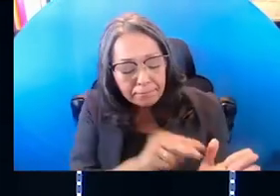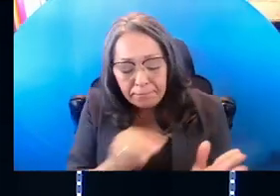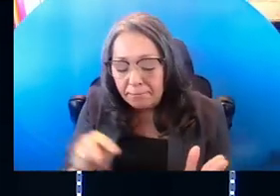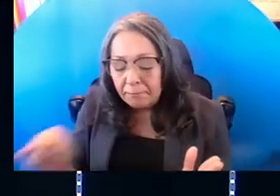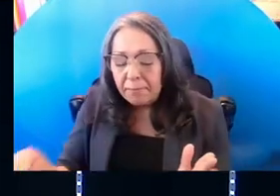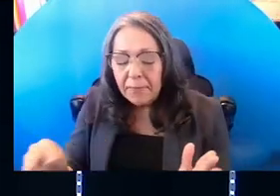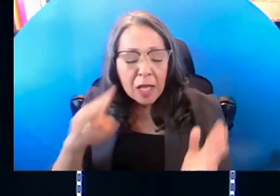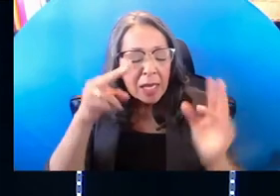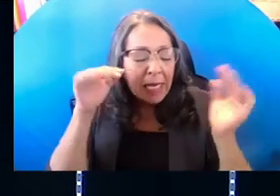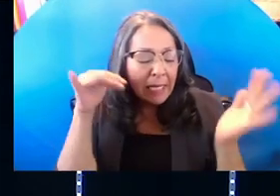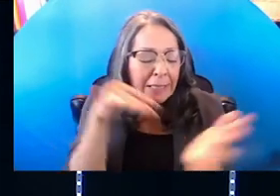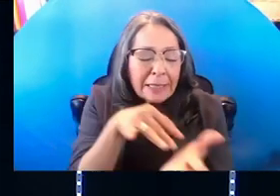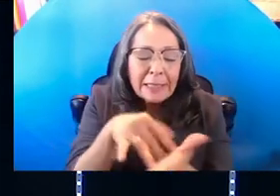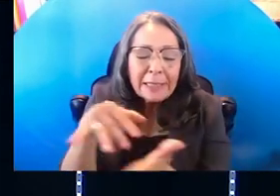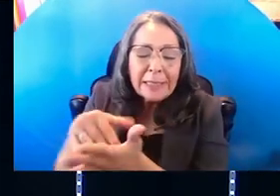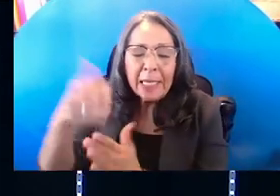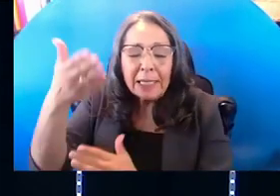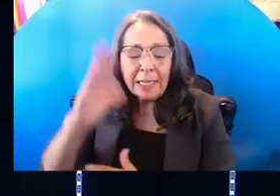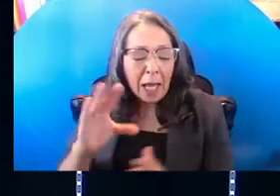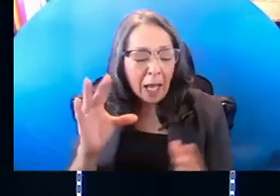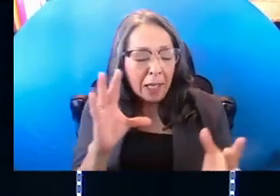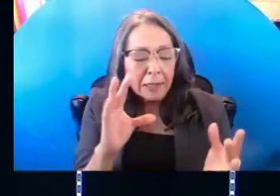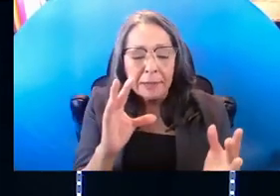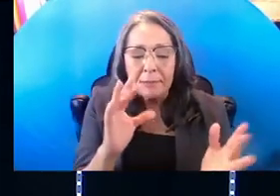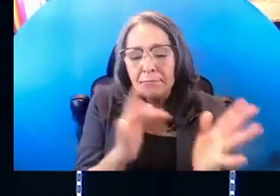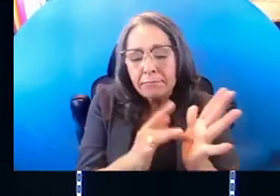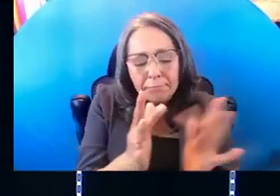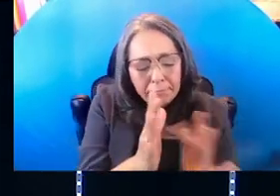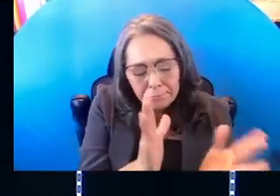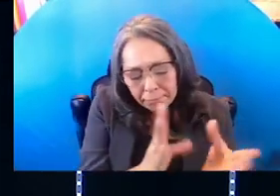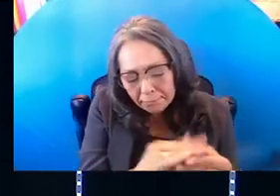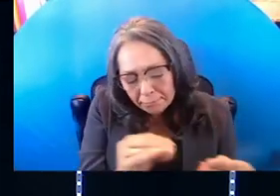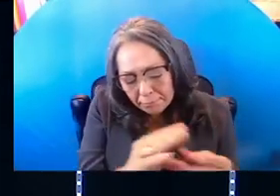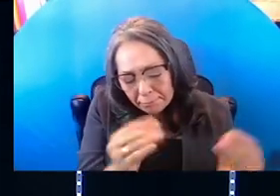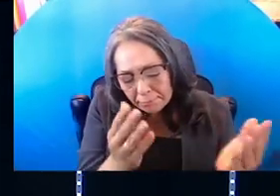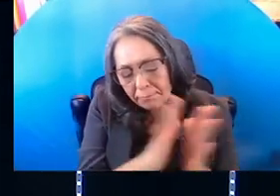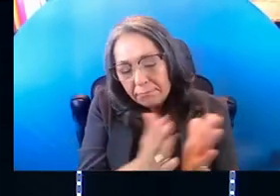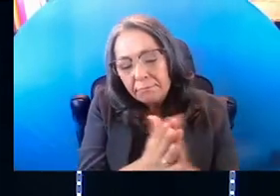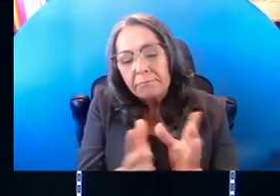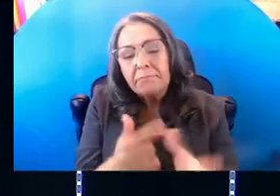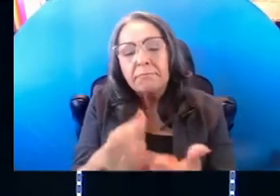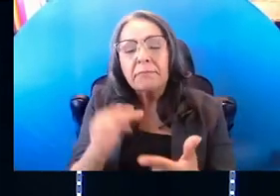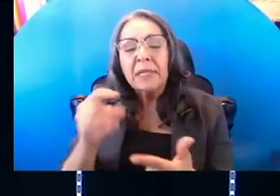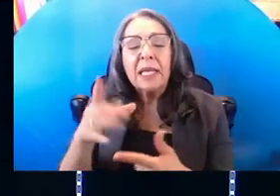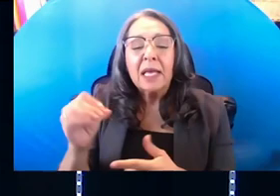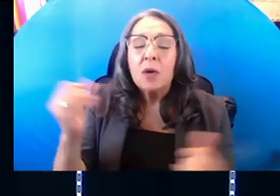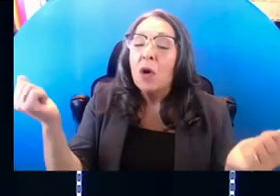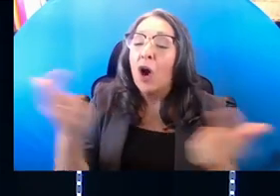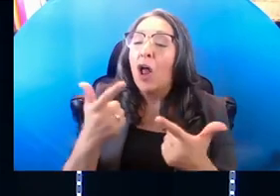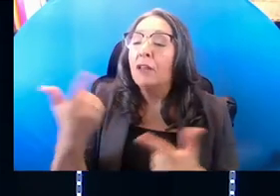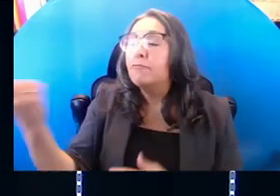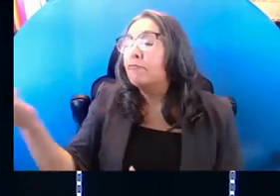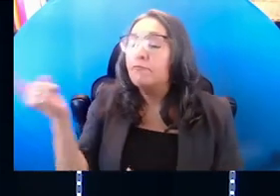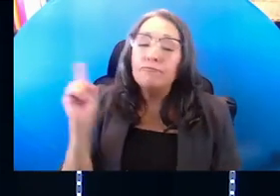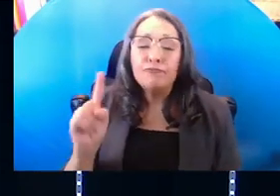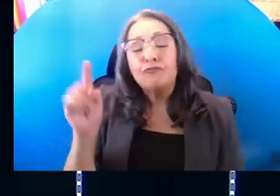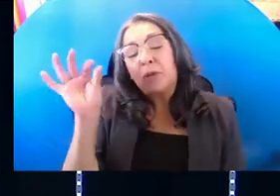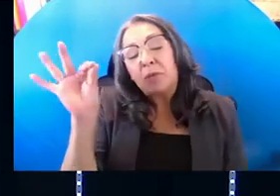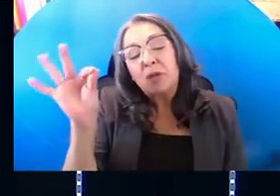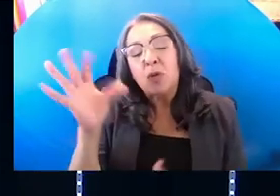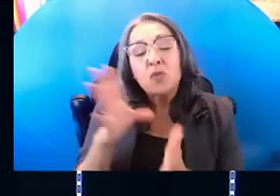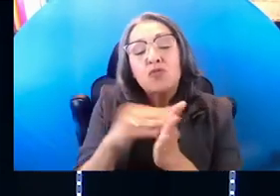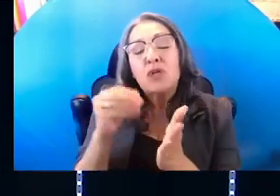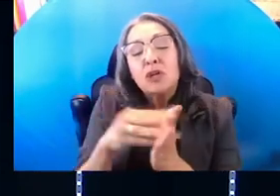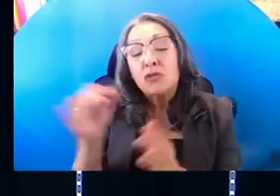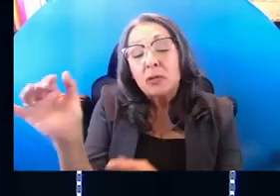dig into it. We get to go a little deeper. We get to learn more. This is a learning experience for me as well, for Pastor Josh, as all of us get up here and preach. Like, we're learning things as we go along as well